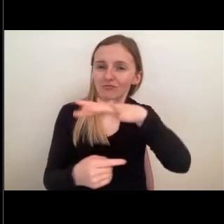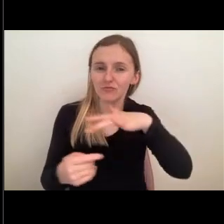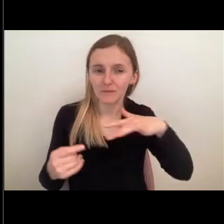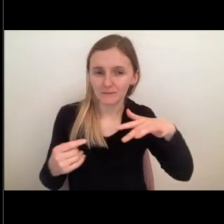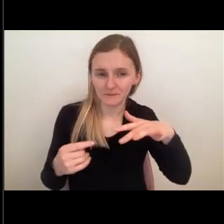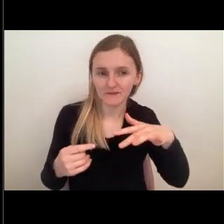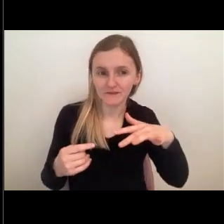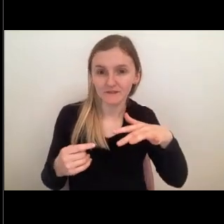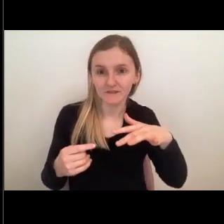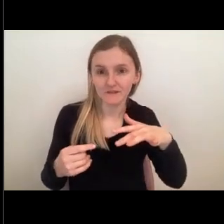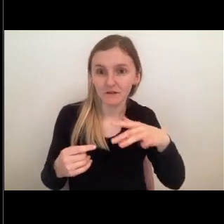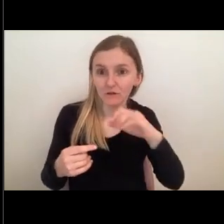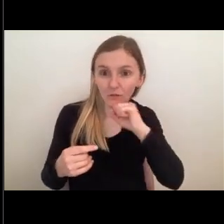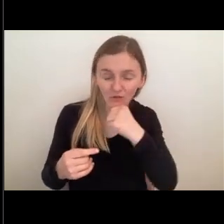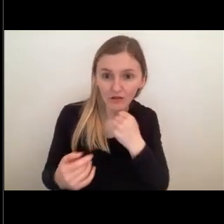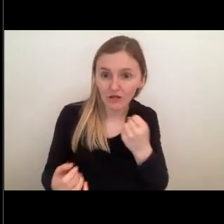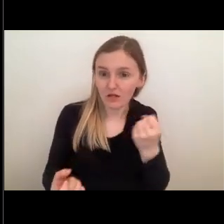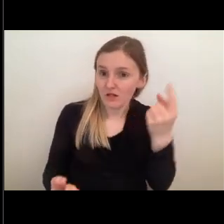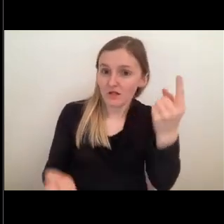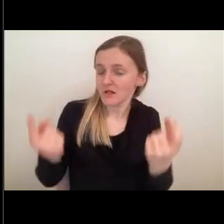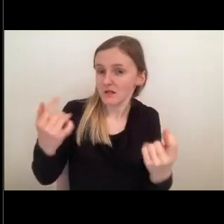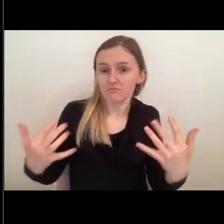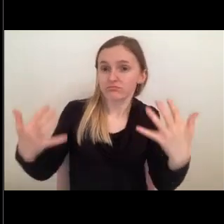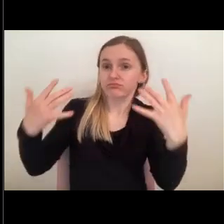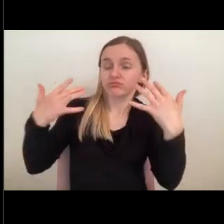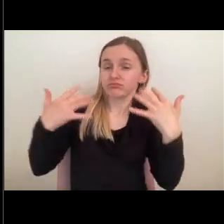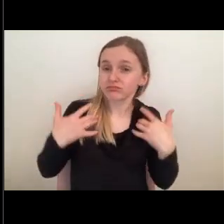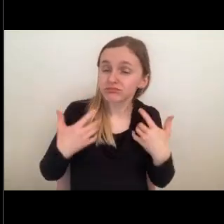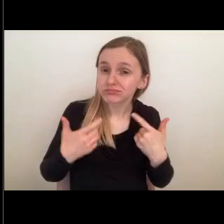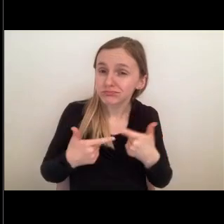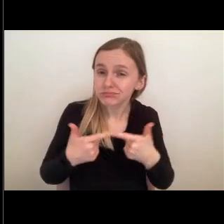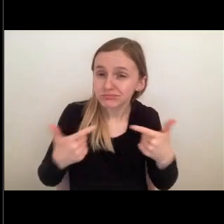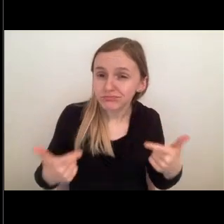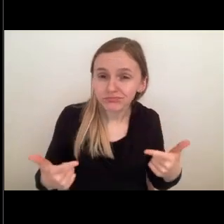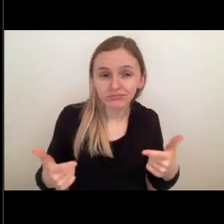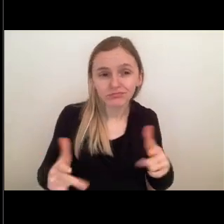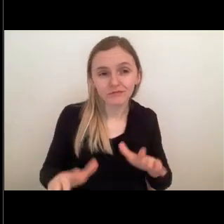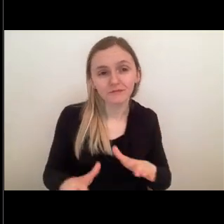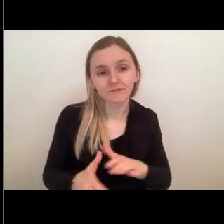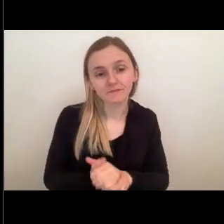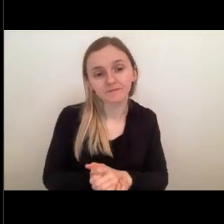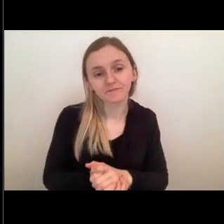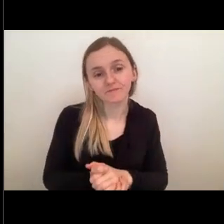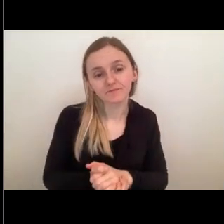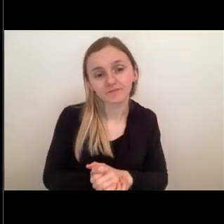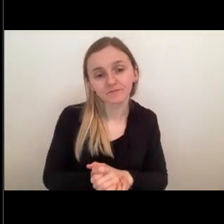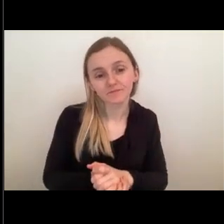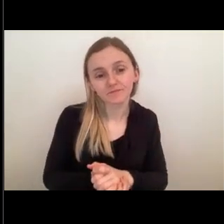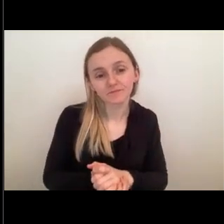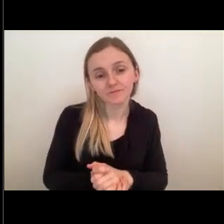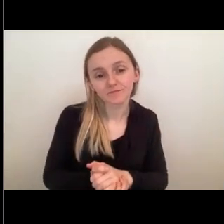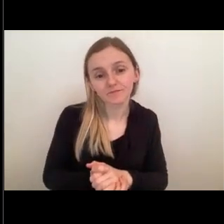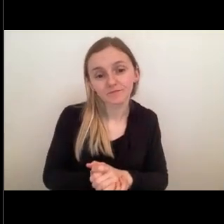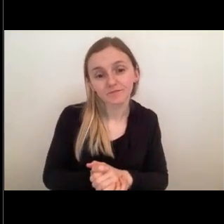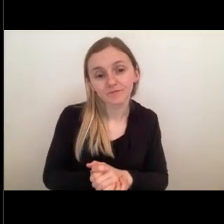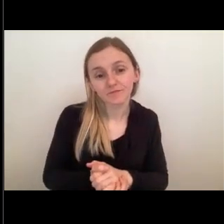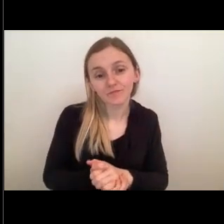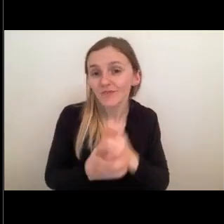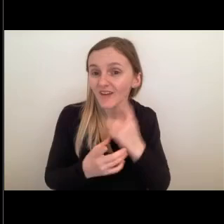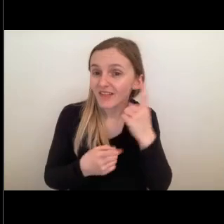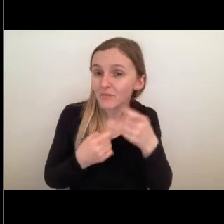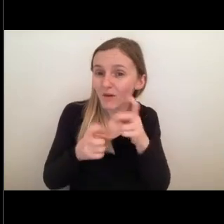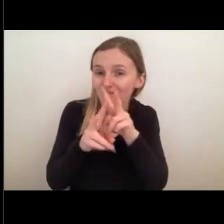to be overloaded, if there's any sensory sensitivities around that. And then support your young people visually, so pictures,